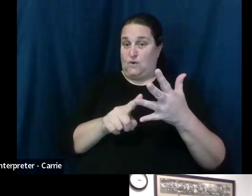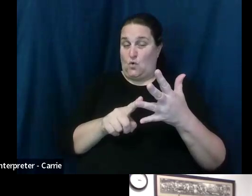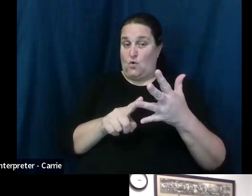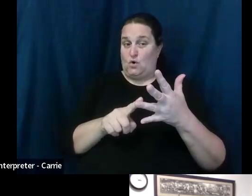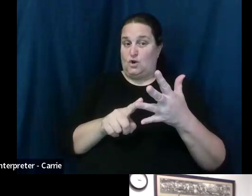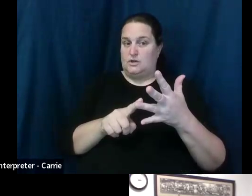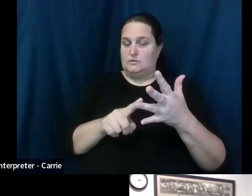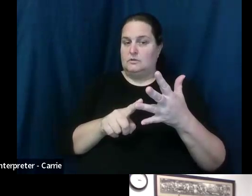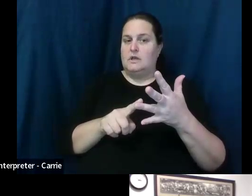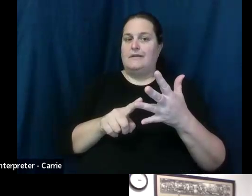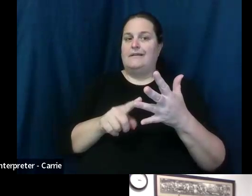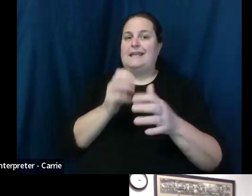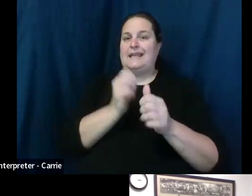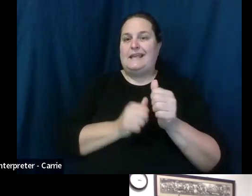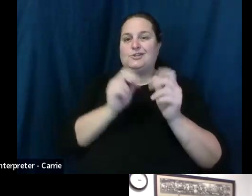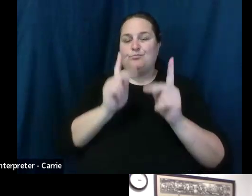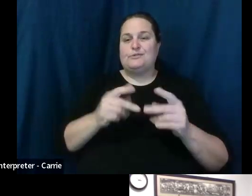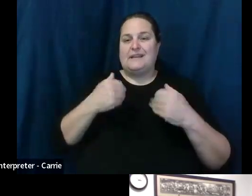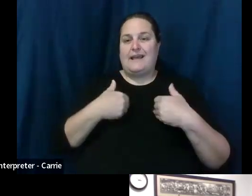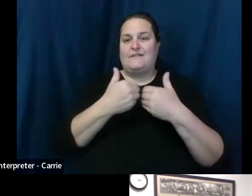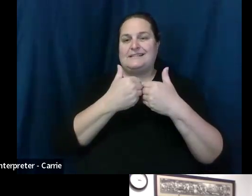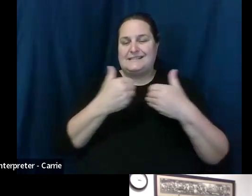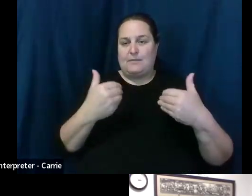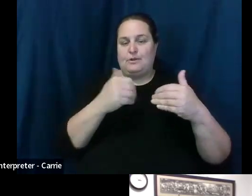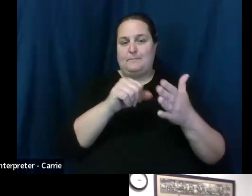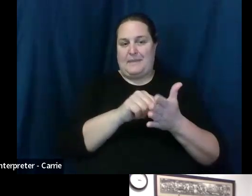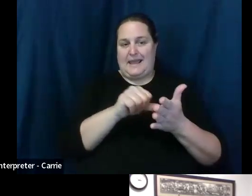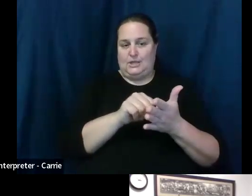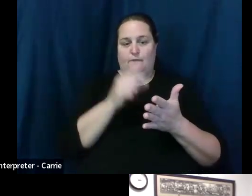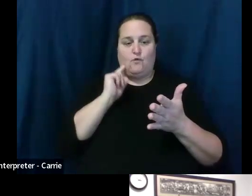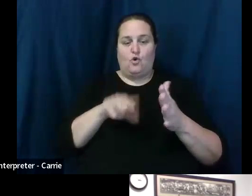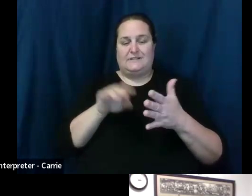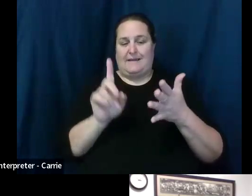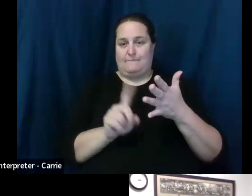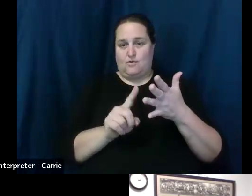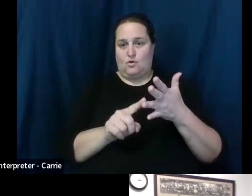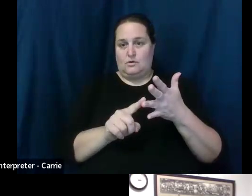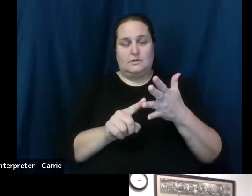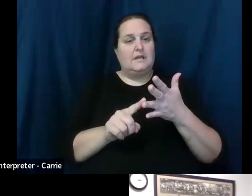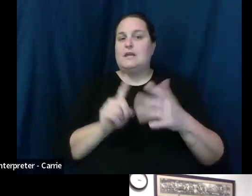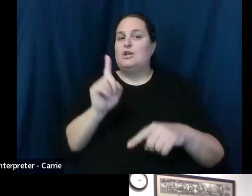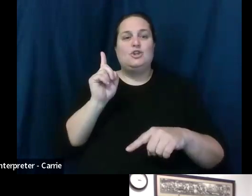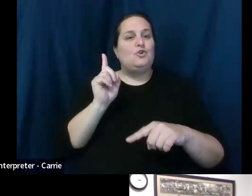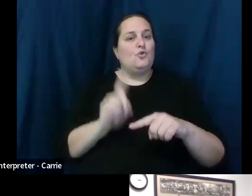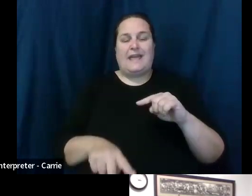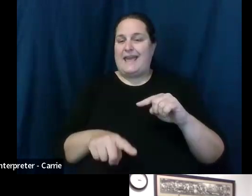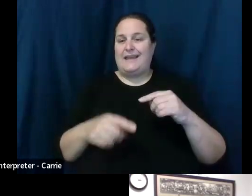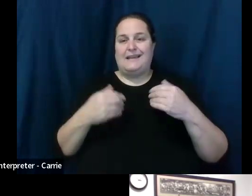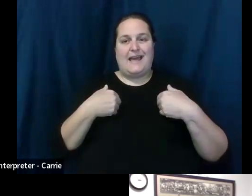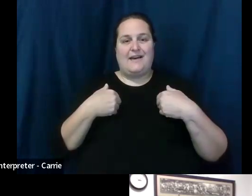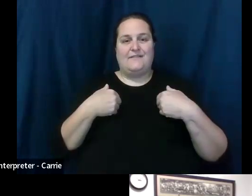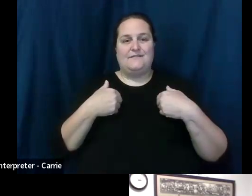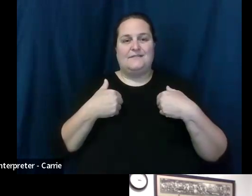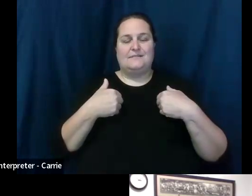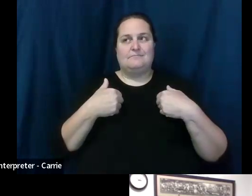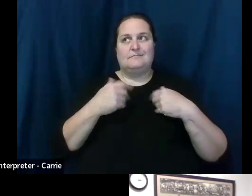have their own set of pages. There's not a way to do multiple houses in the same one. You could